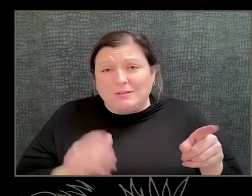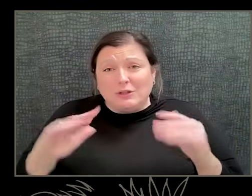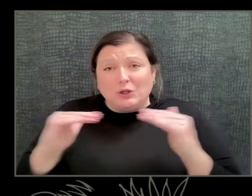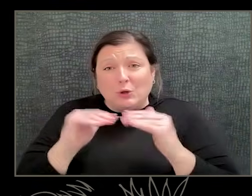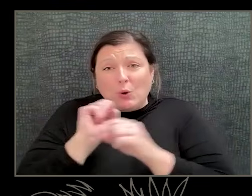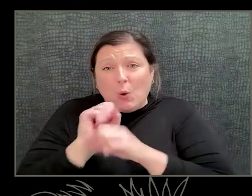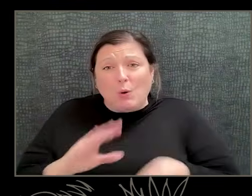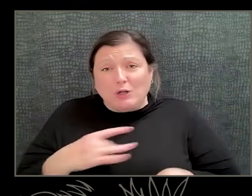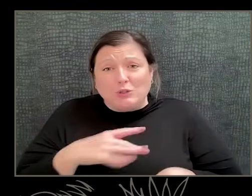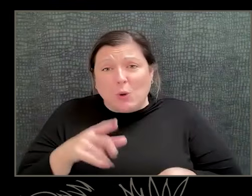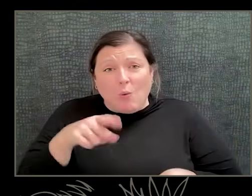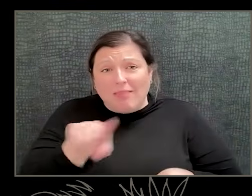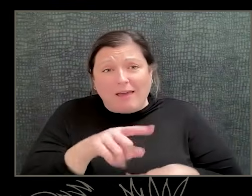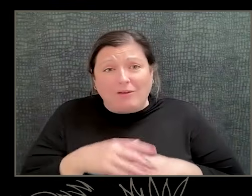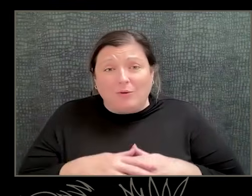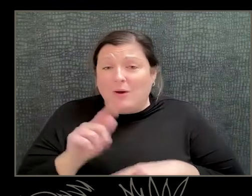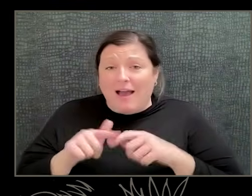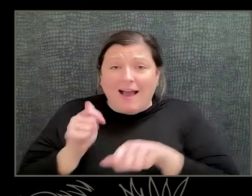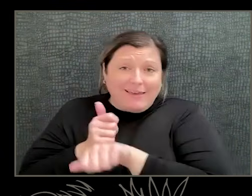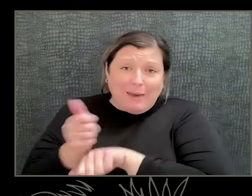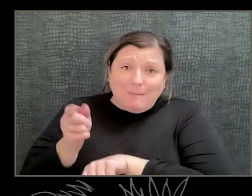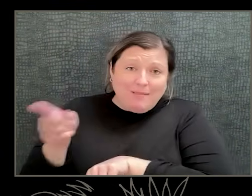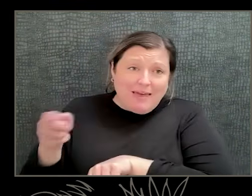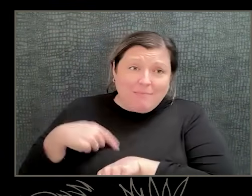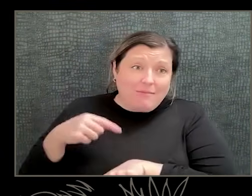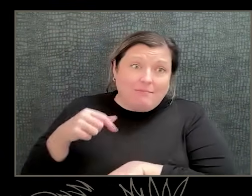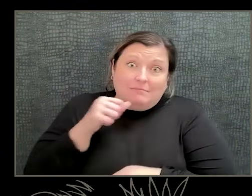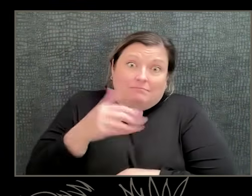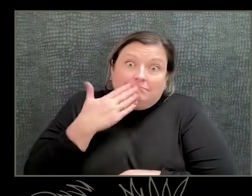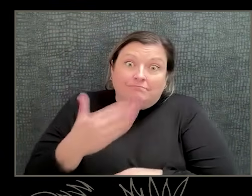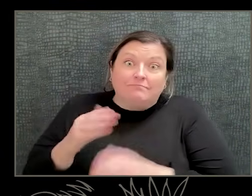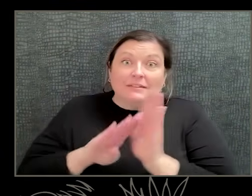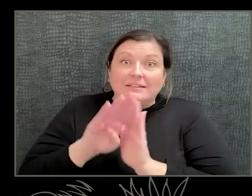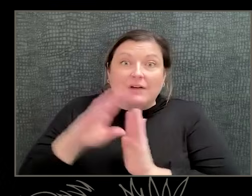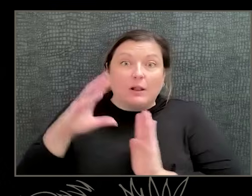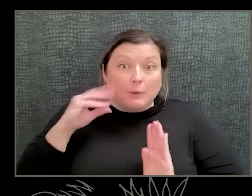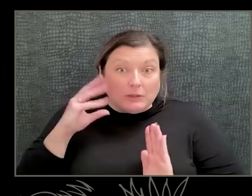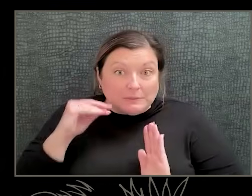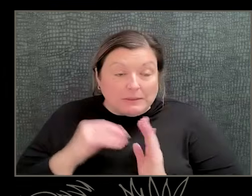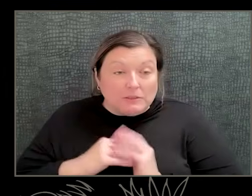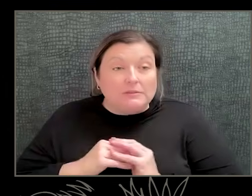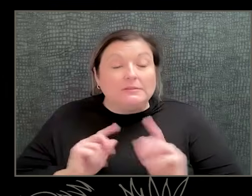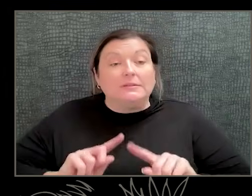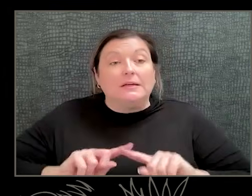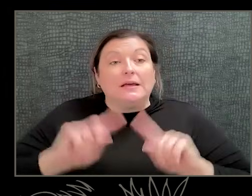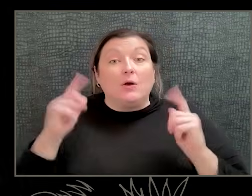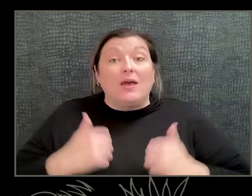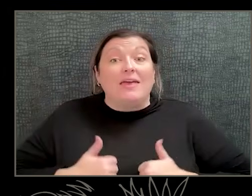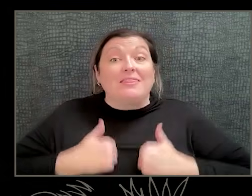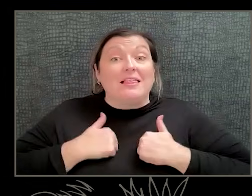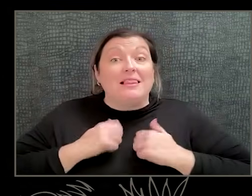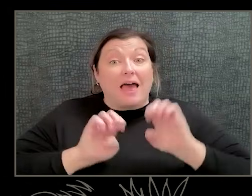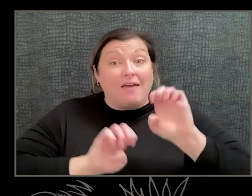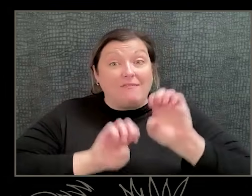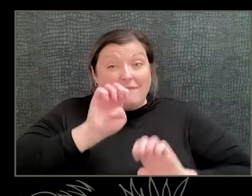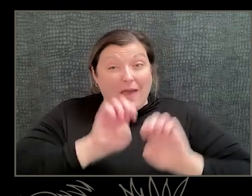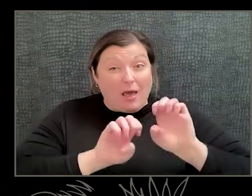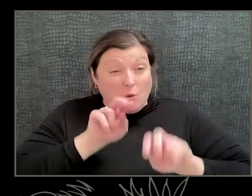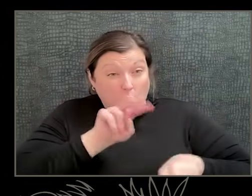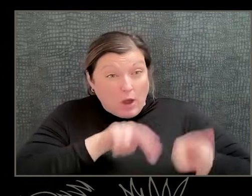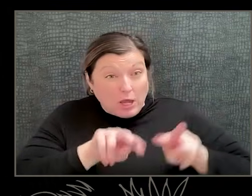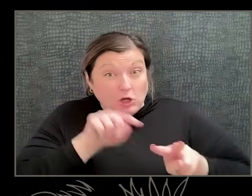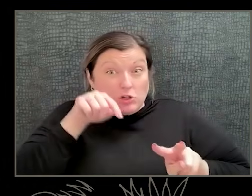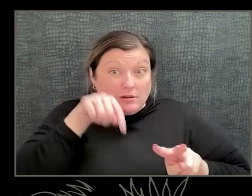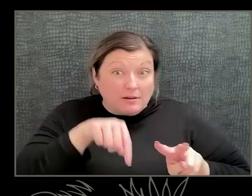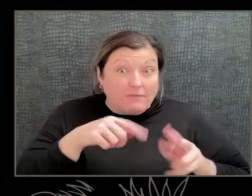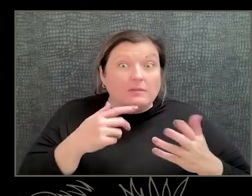I can't blame them because this is just not a good developer experience. However, the live evaluation aspect of this is something